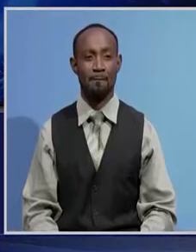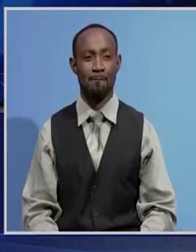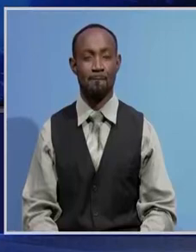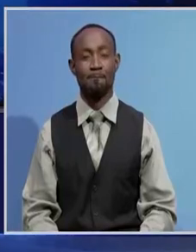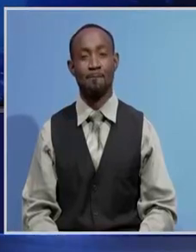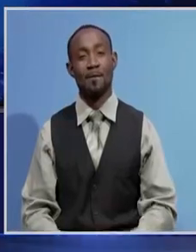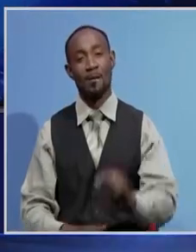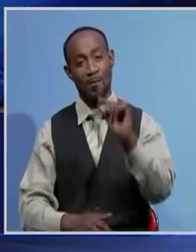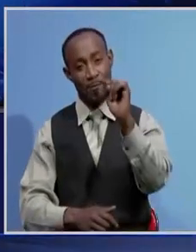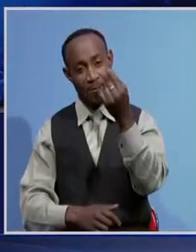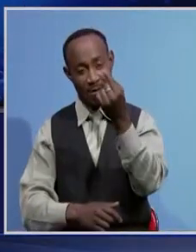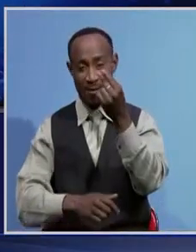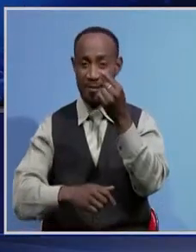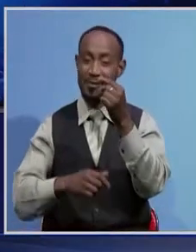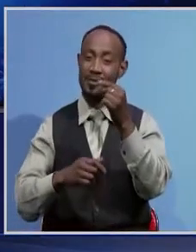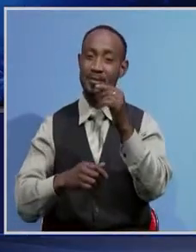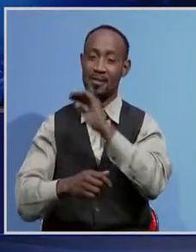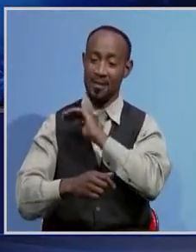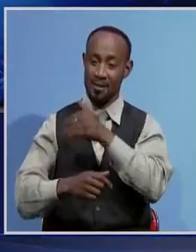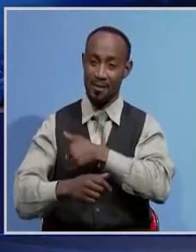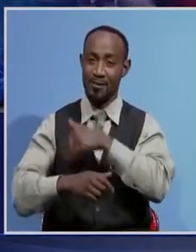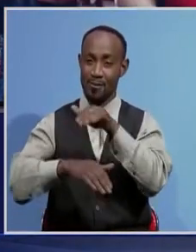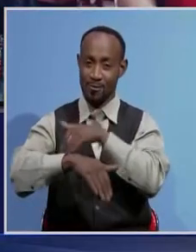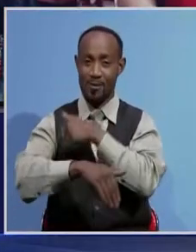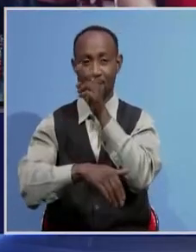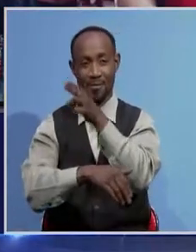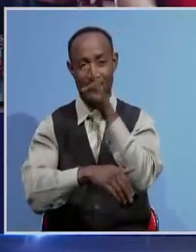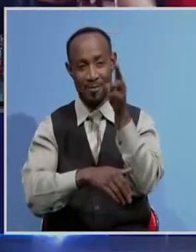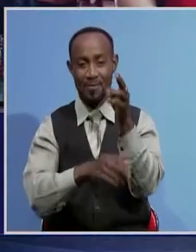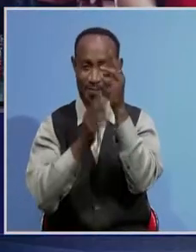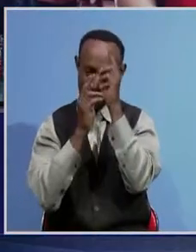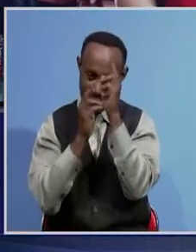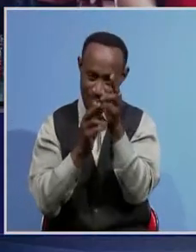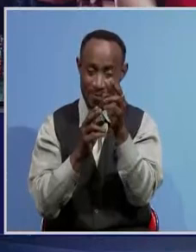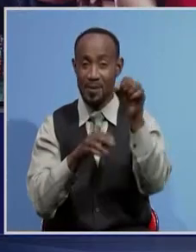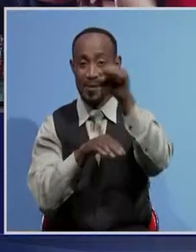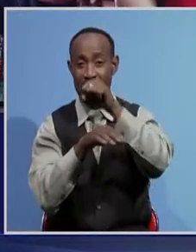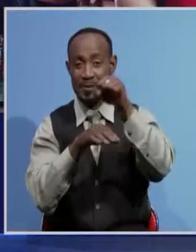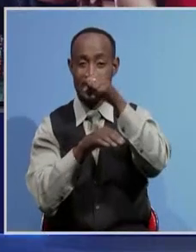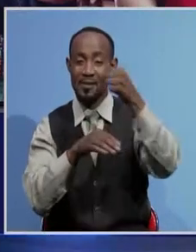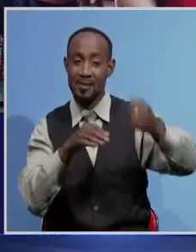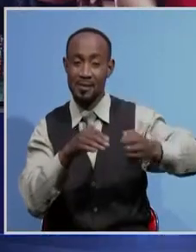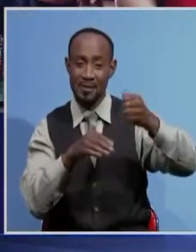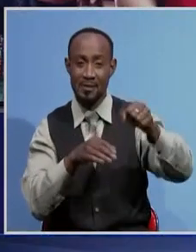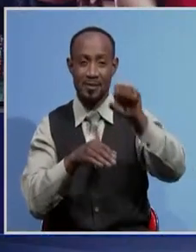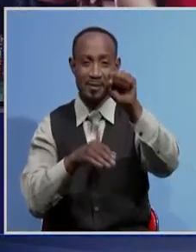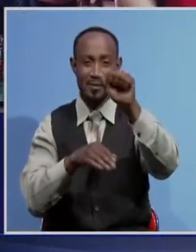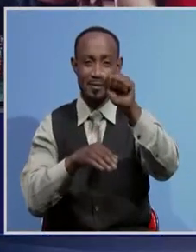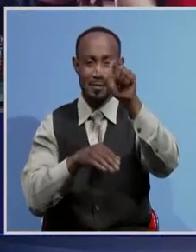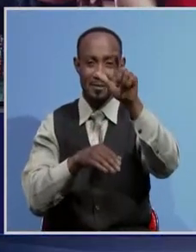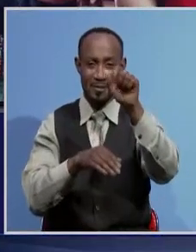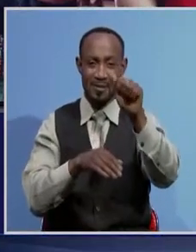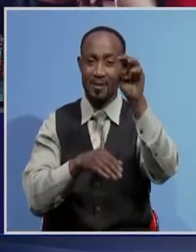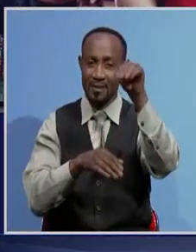First Lady Mutinta Hichilema has expressed gratitude to Senior Chief Shakumbila of the Sala of Mumbwa